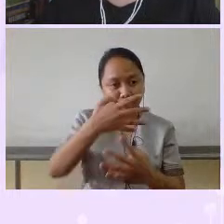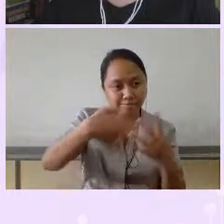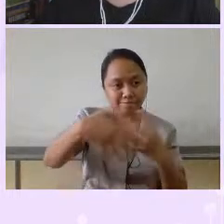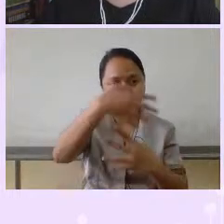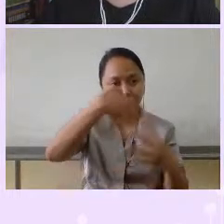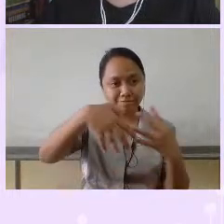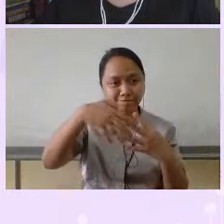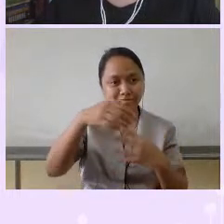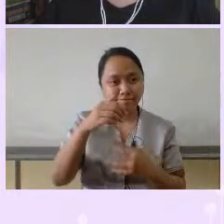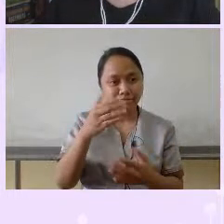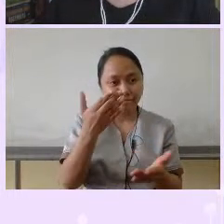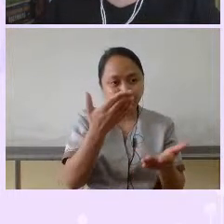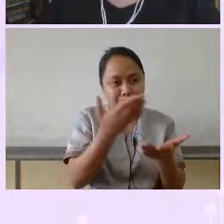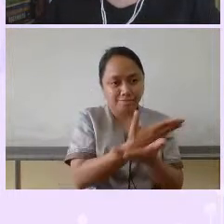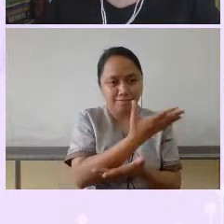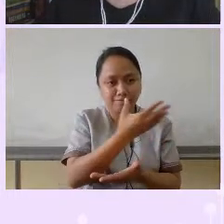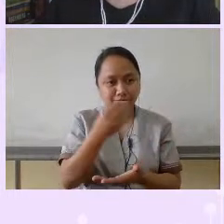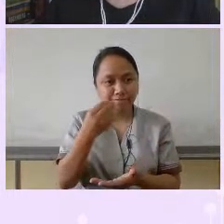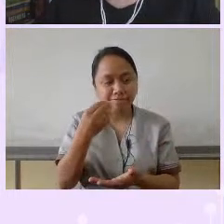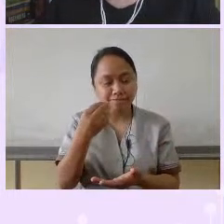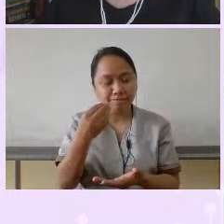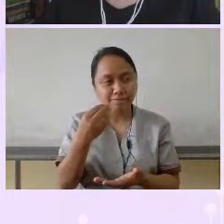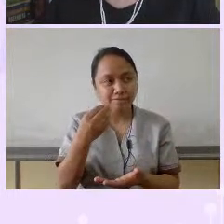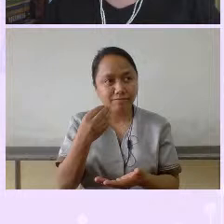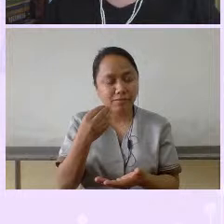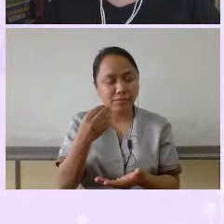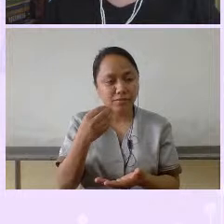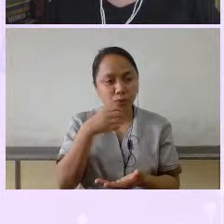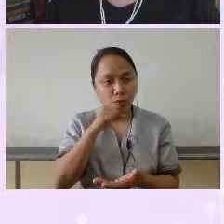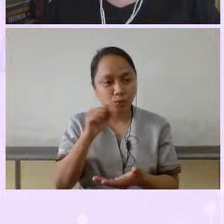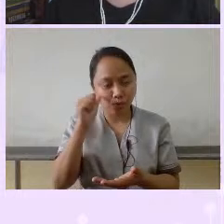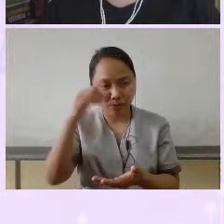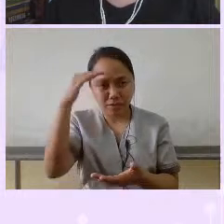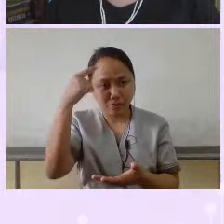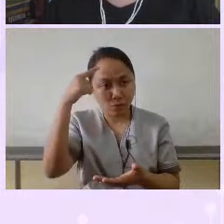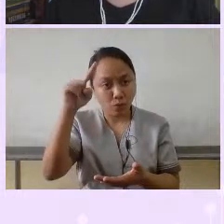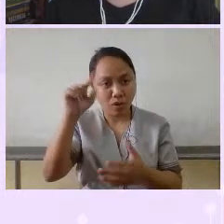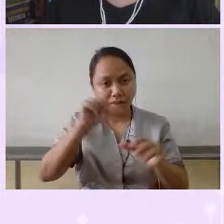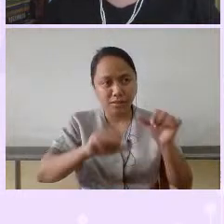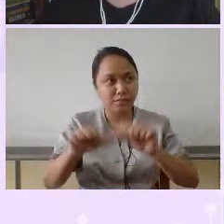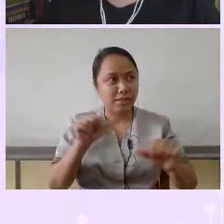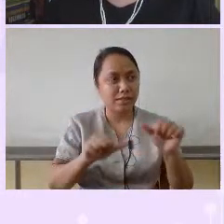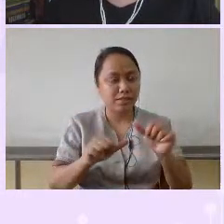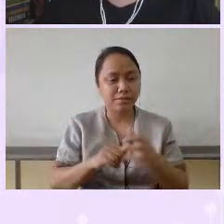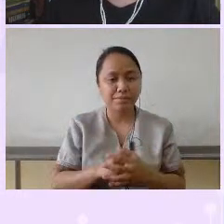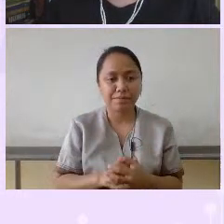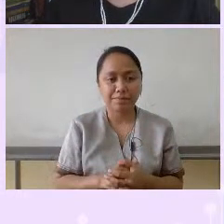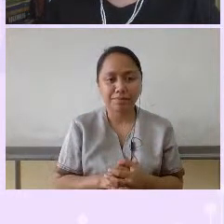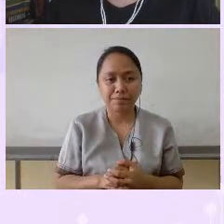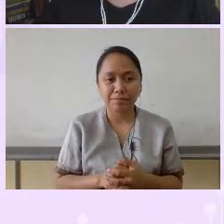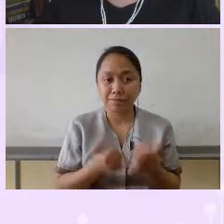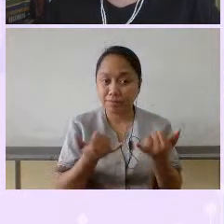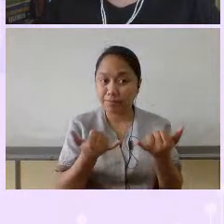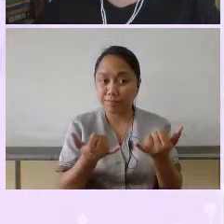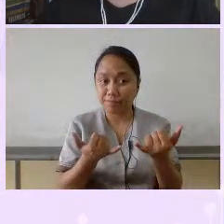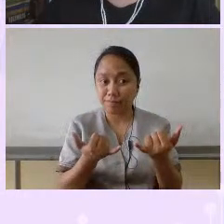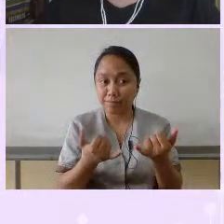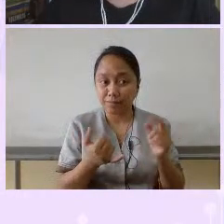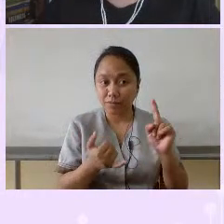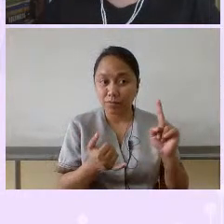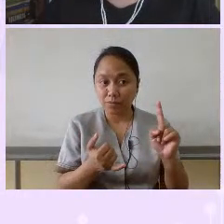youth and women in all activities of the DA. Okay, so ang isa naman po